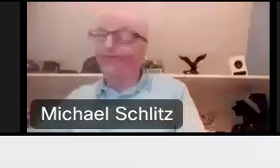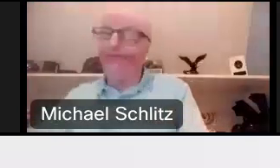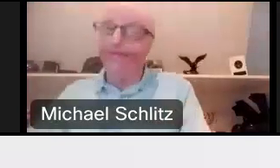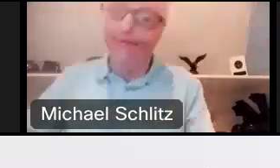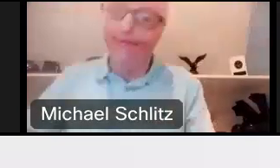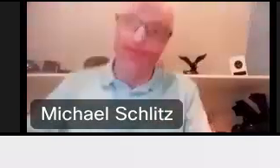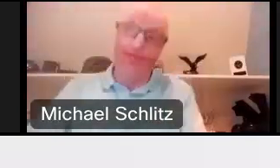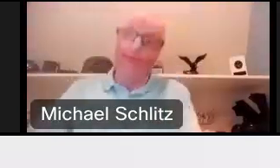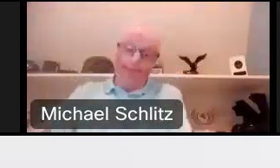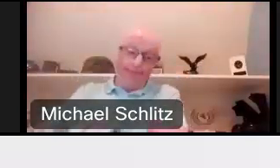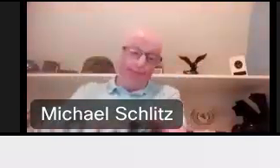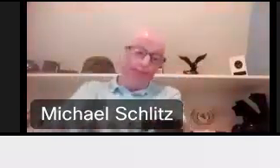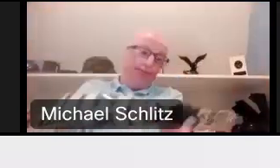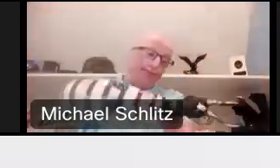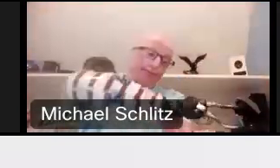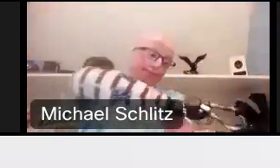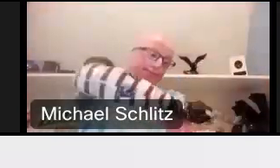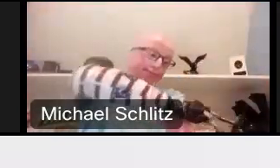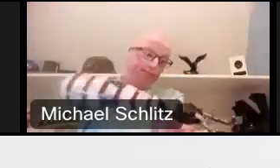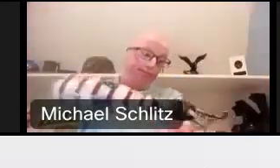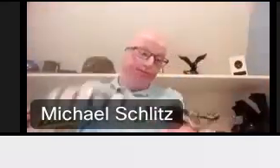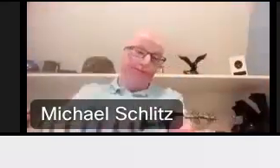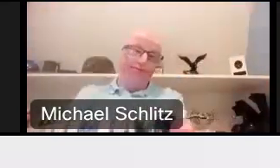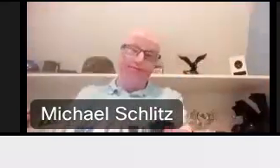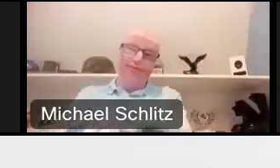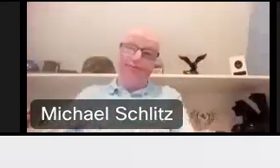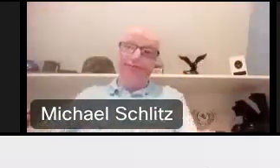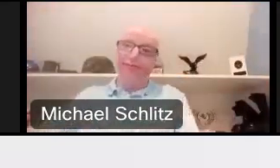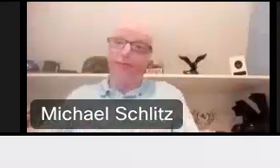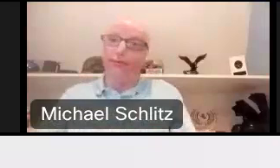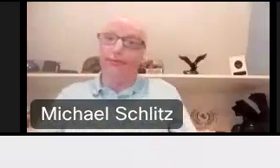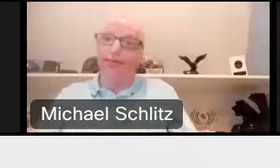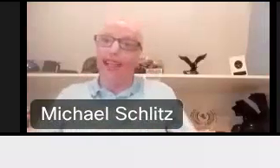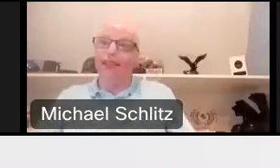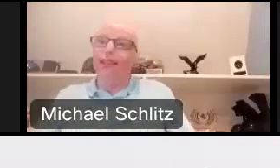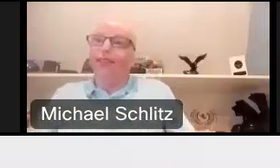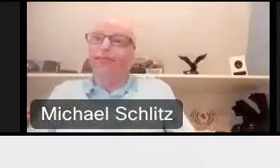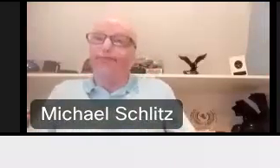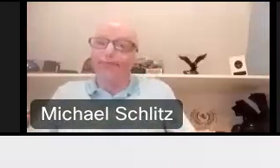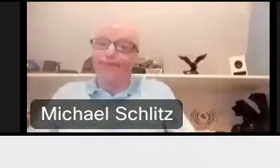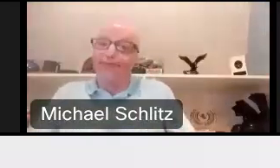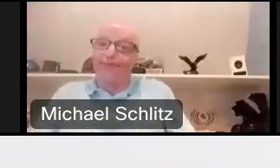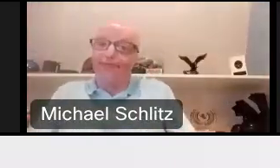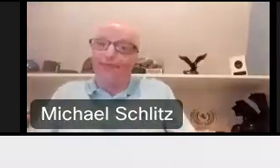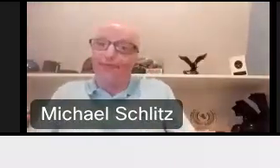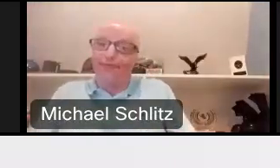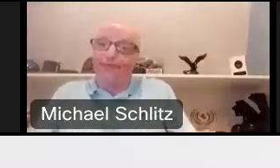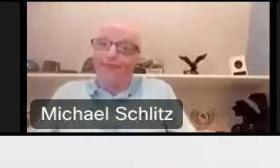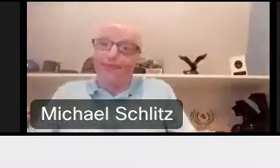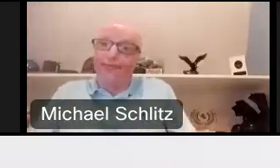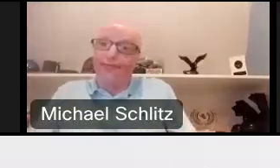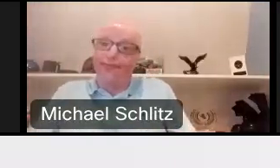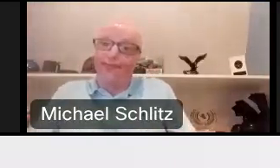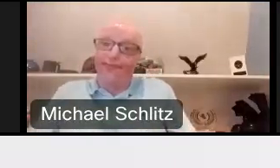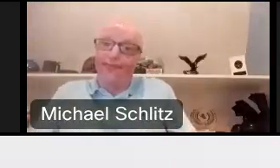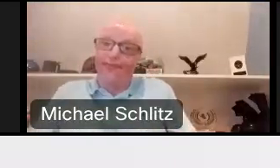I'm asked, why did we get rid of the bus? Well, guess what? Technology has evolved. And so from those big CRT monitors to